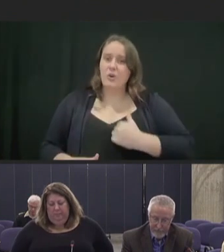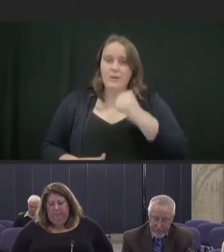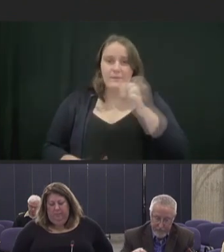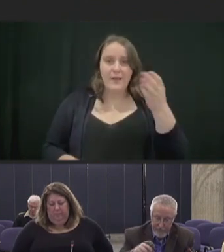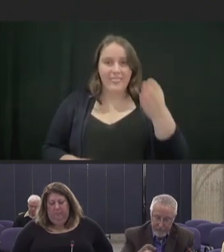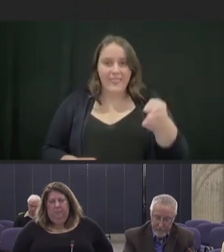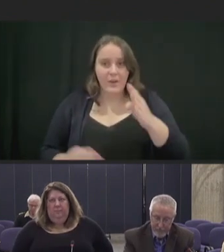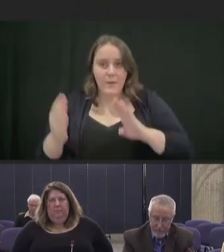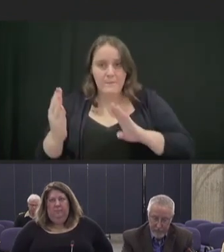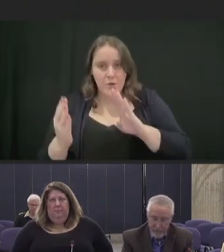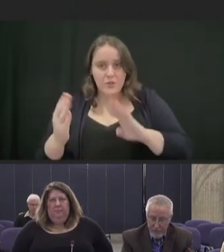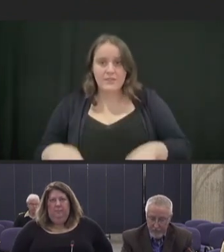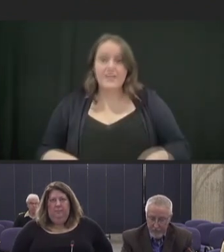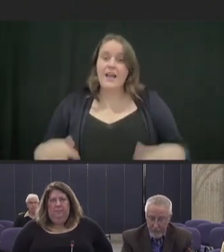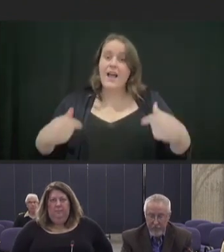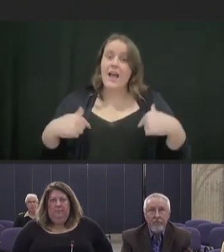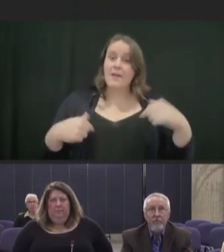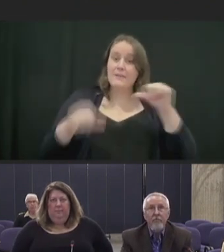scientist. I